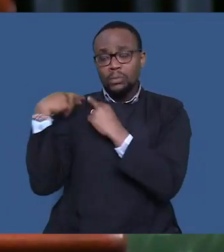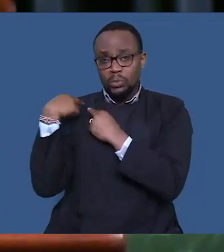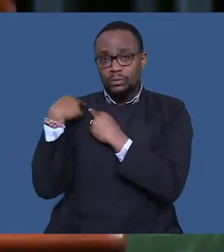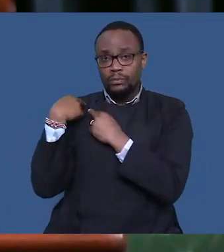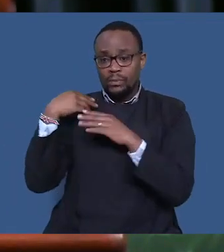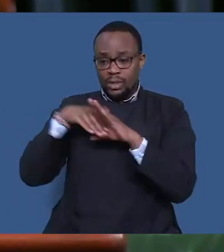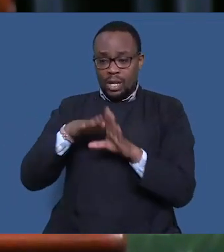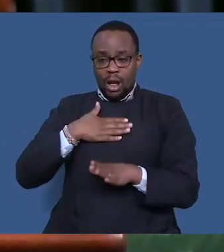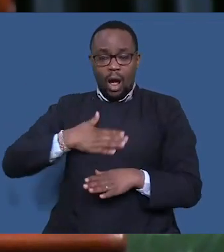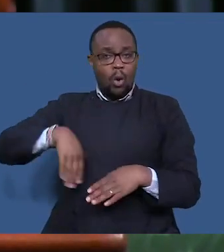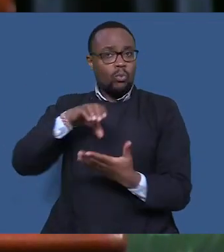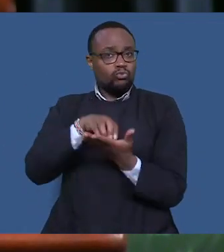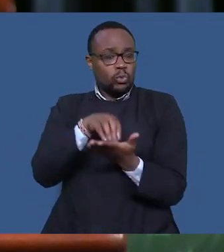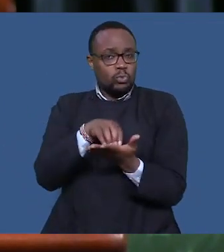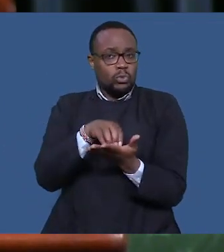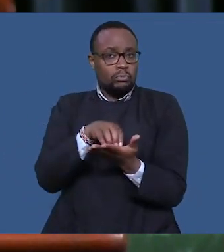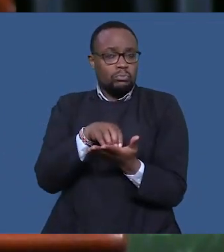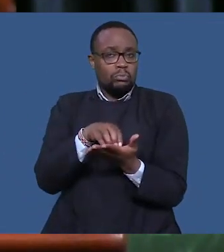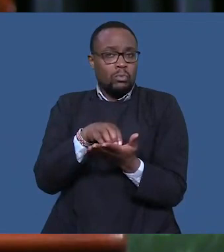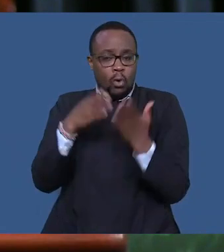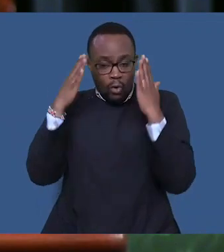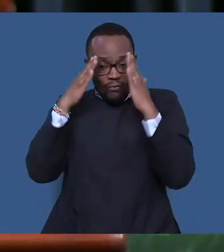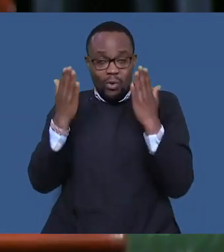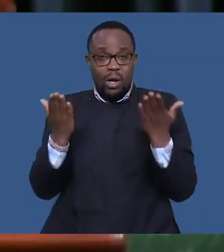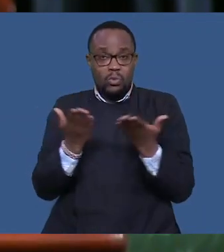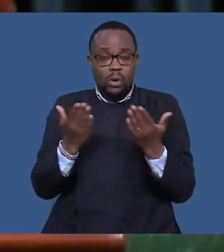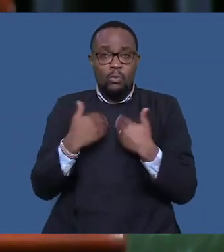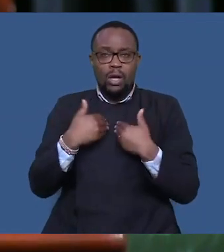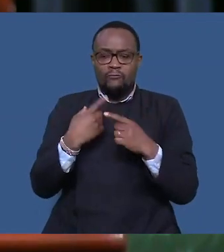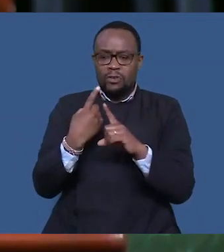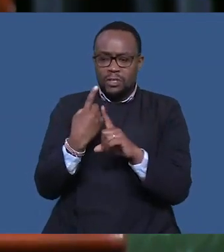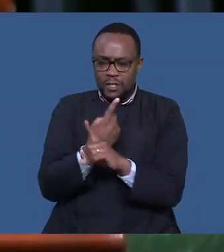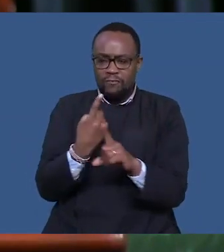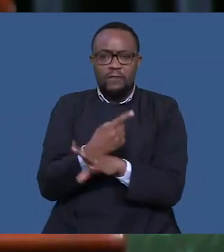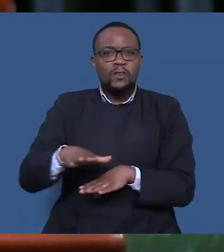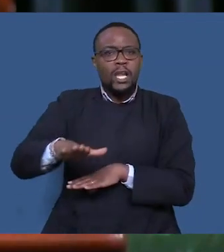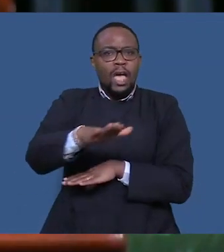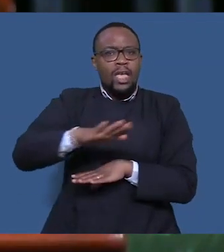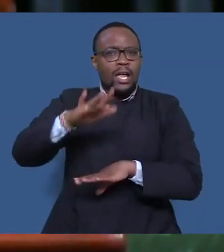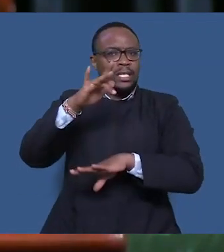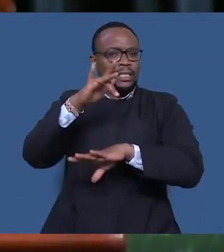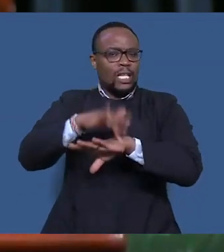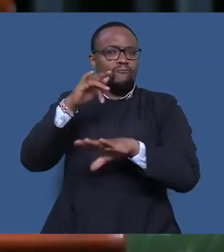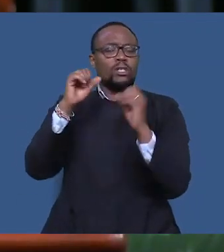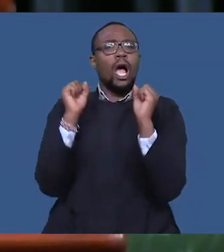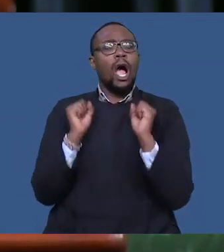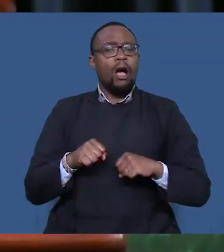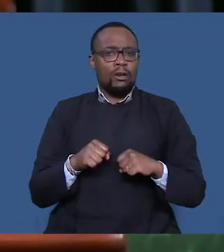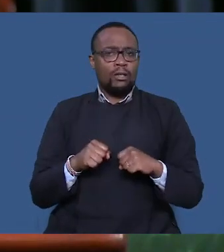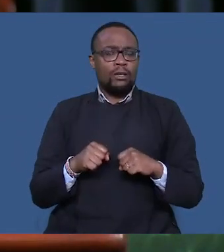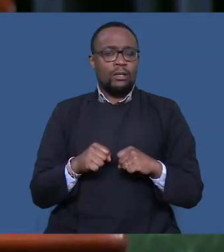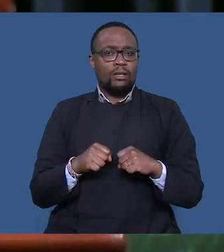case, what I want us to focus on, there are different areas of influence. There are different spheres of influence